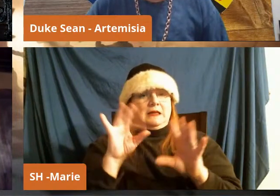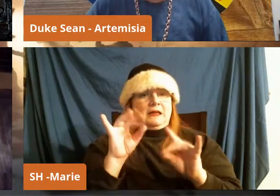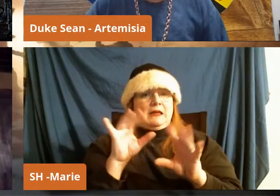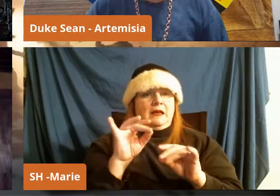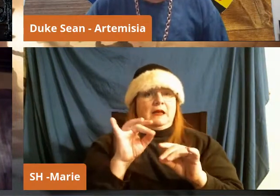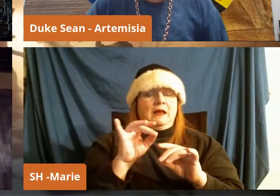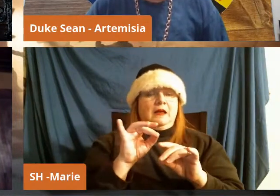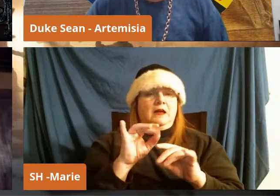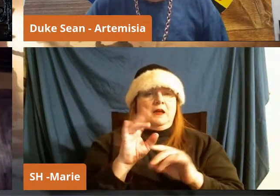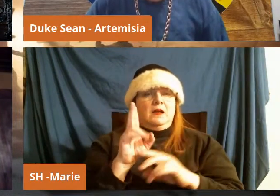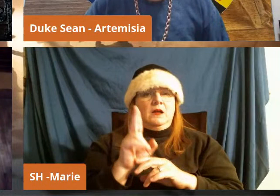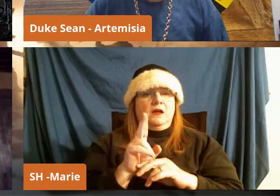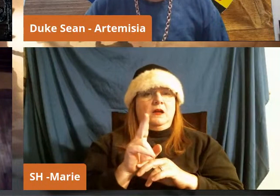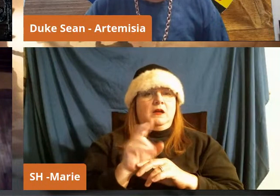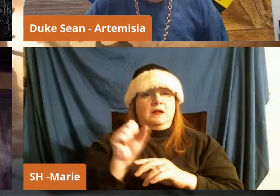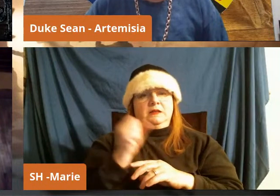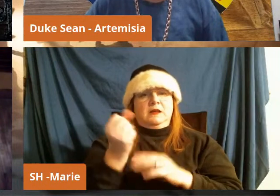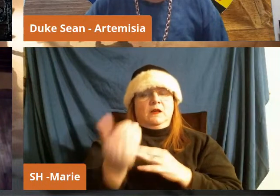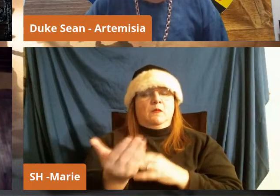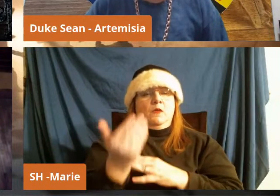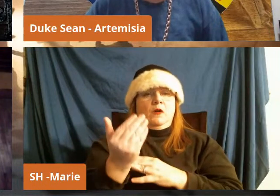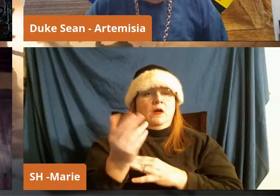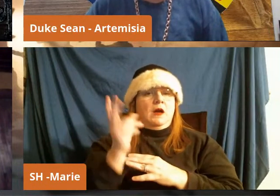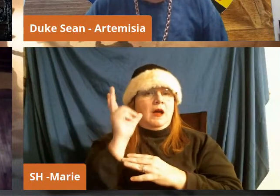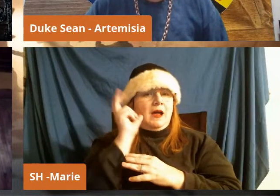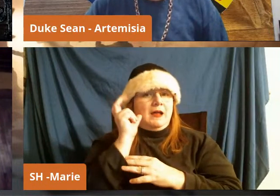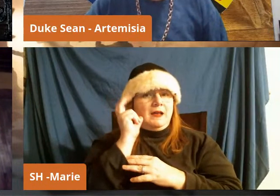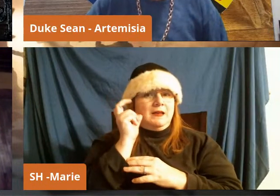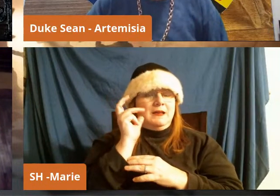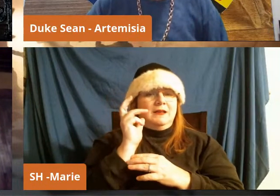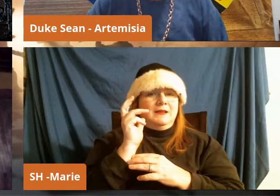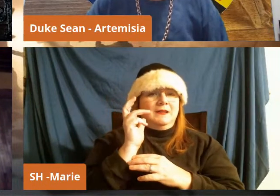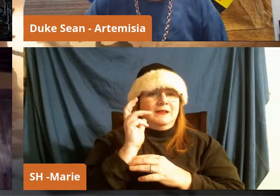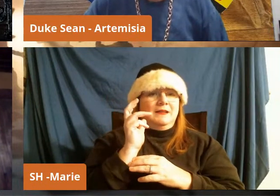listen to that usually Saturday morning. I listen to the recording of it.